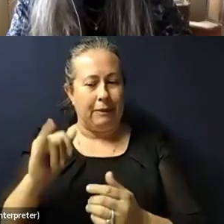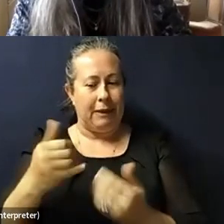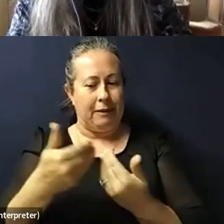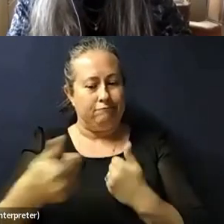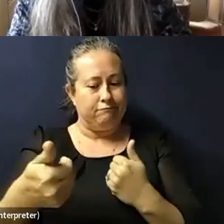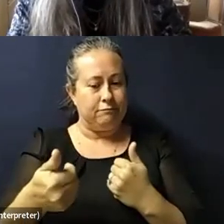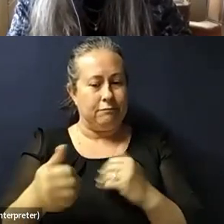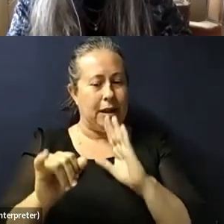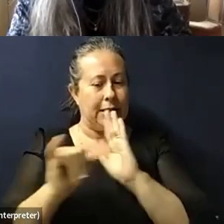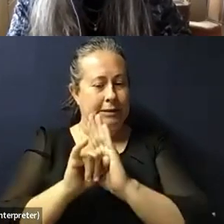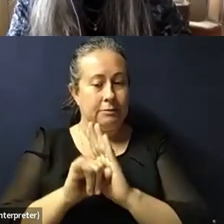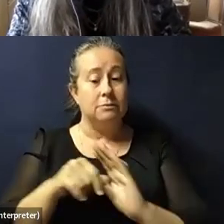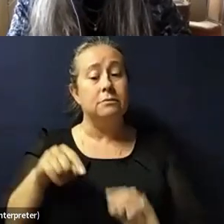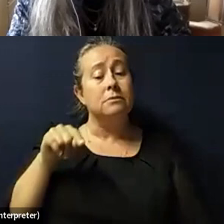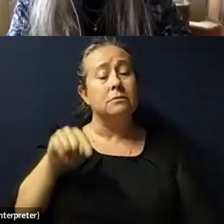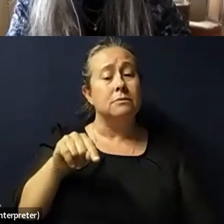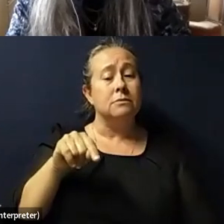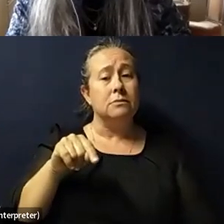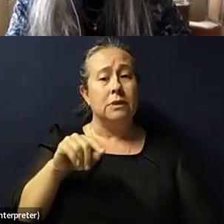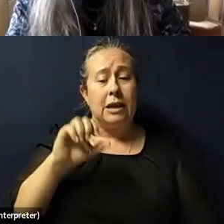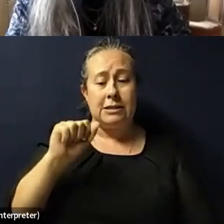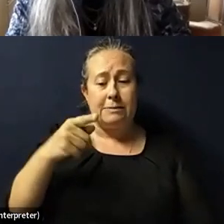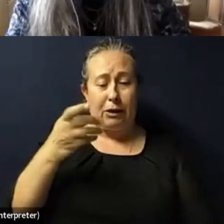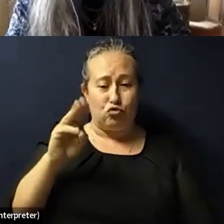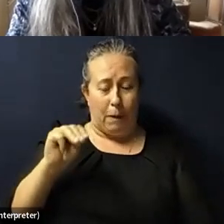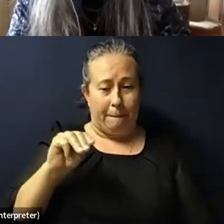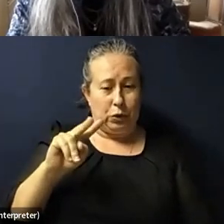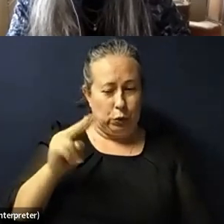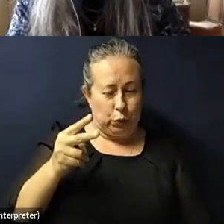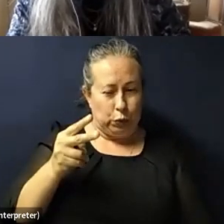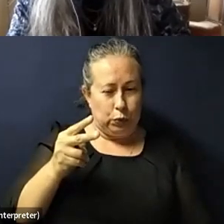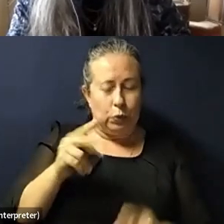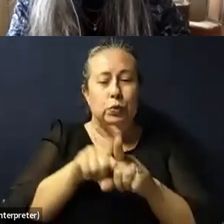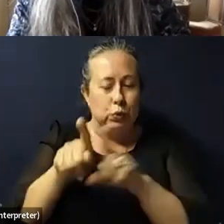separate. And of course, this is a spectrum too, and not a fine line.